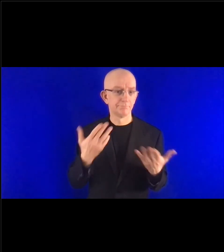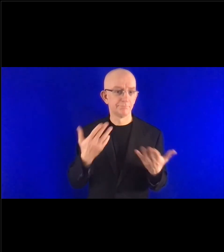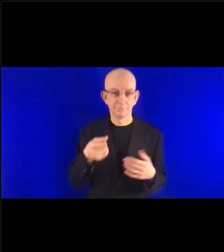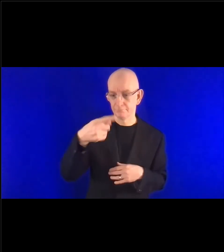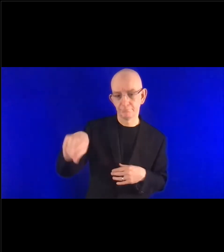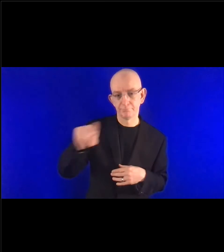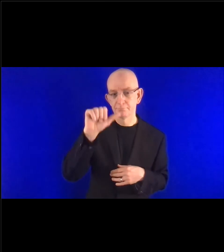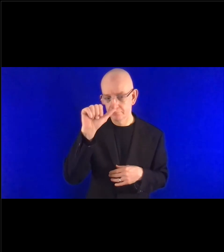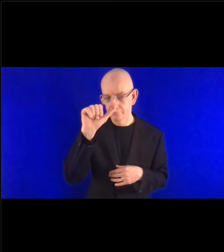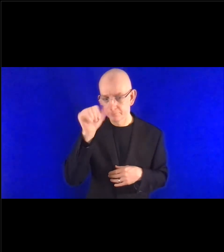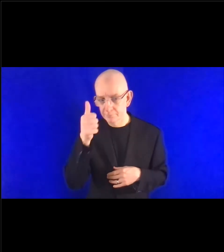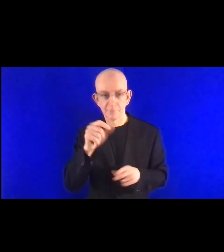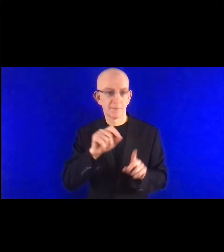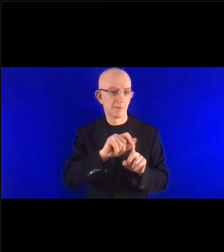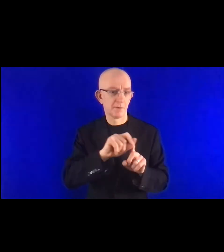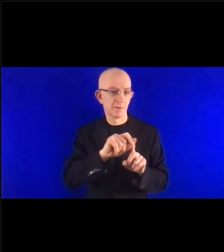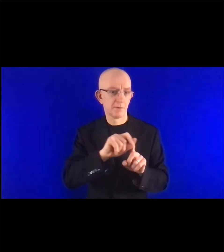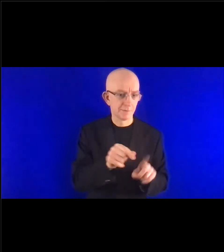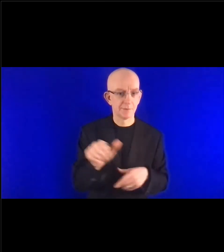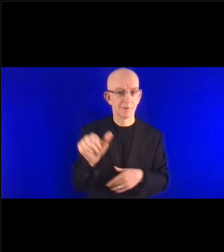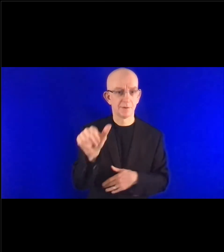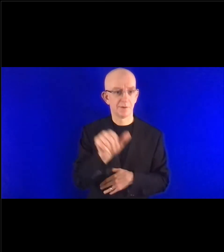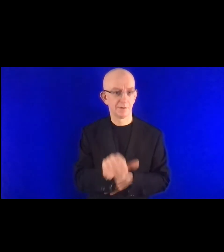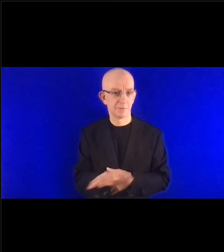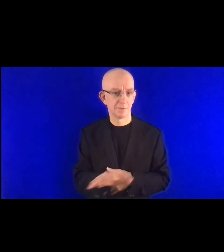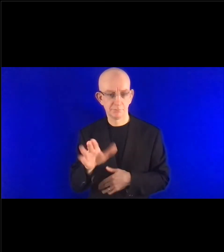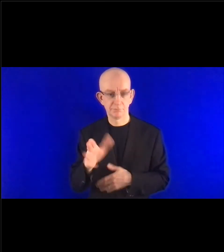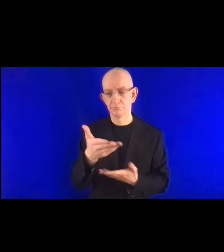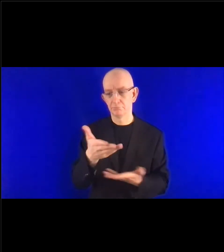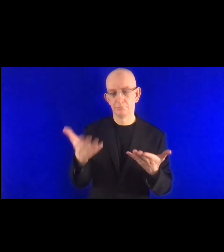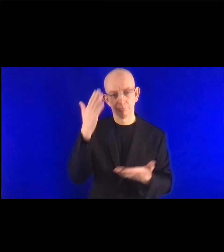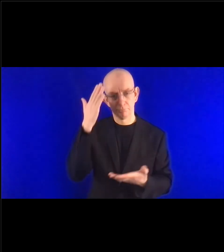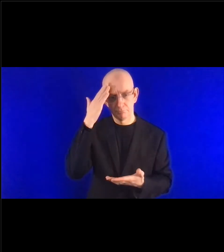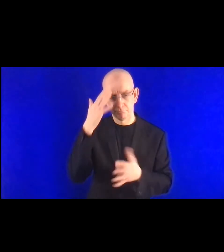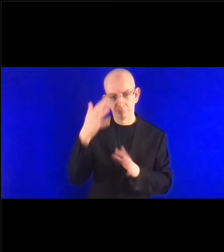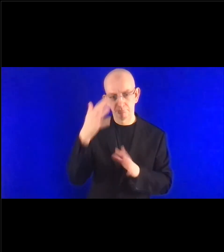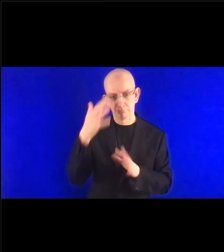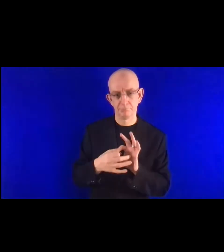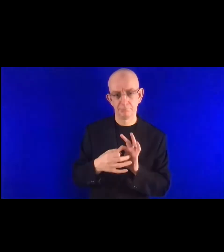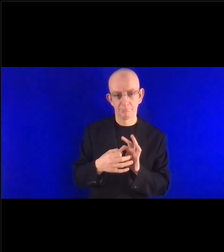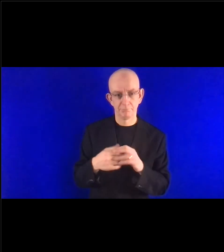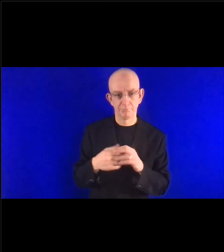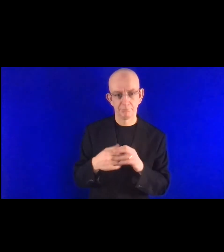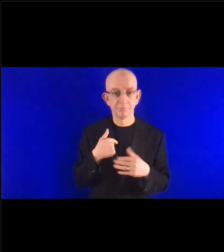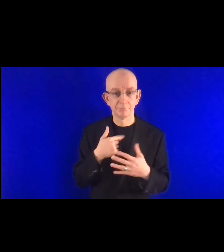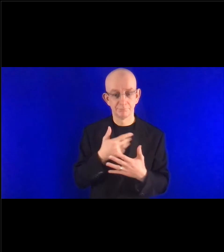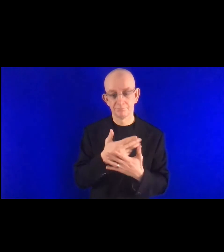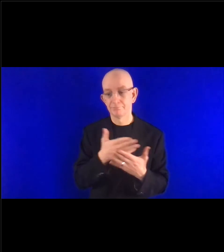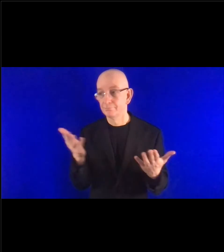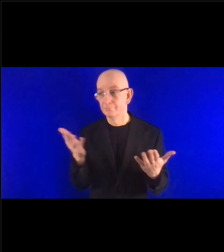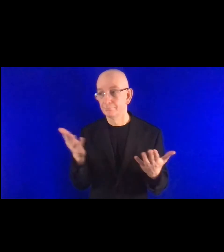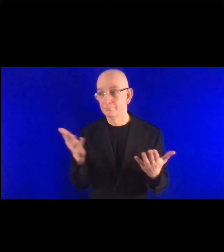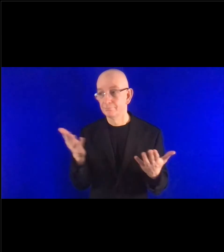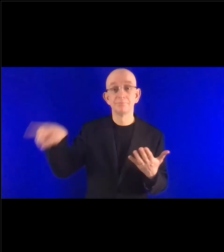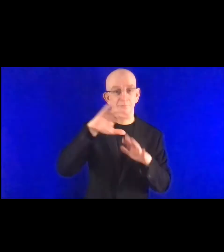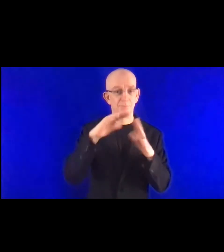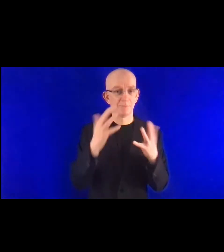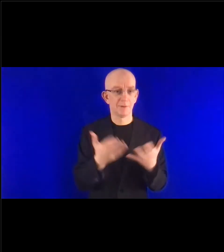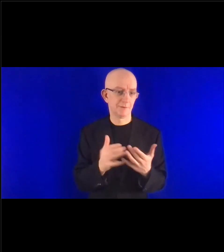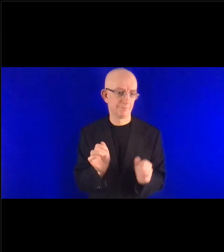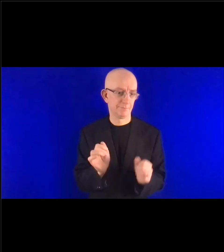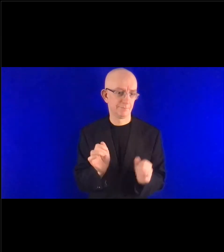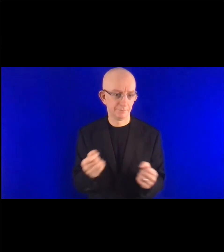this another day. I live in Kampala, which is about 30 kilometers. A